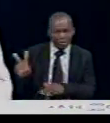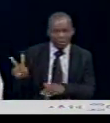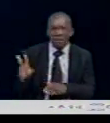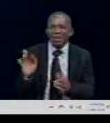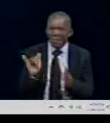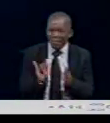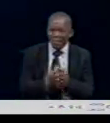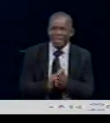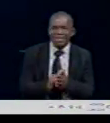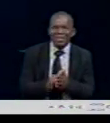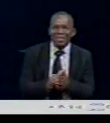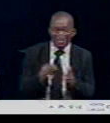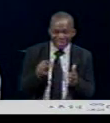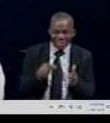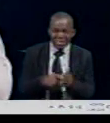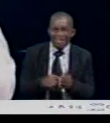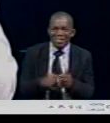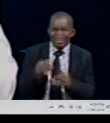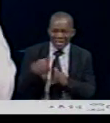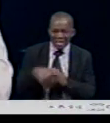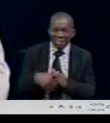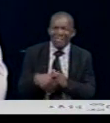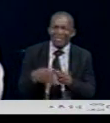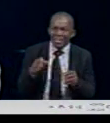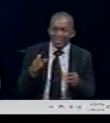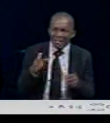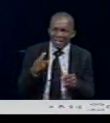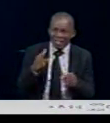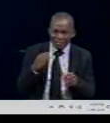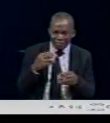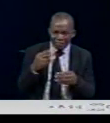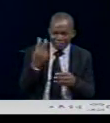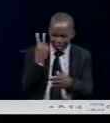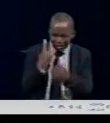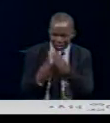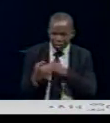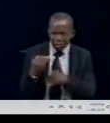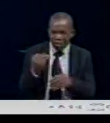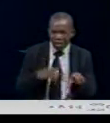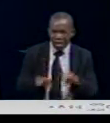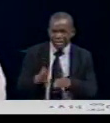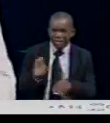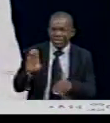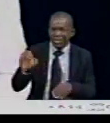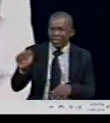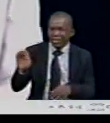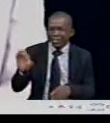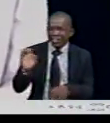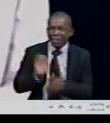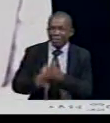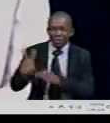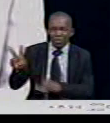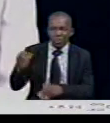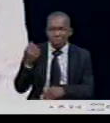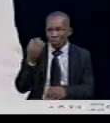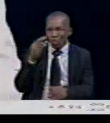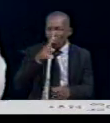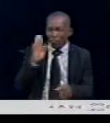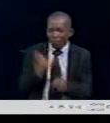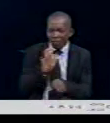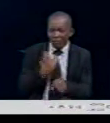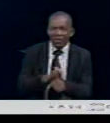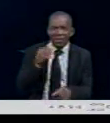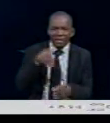fulfilled in our generation. And GCK will be able to fulfill this vision. For the earth shall be filled